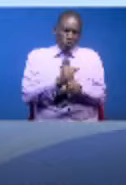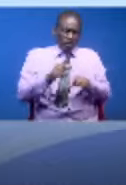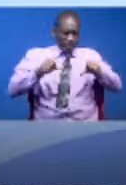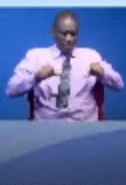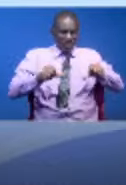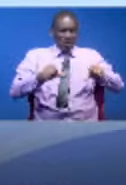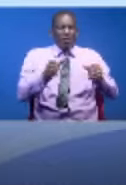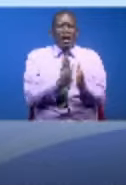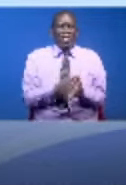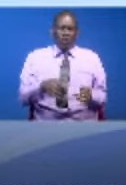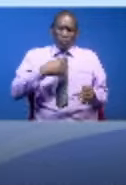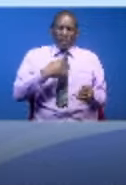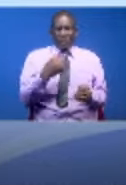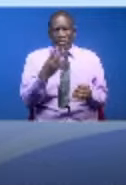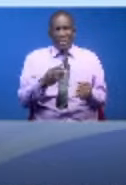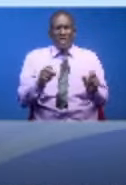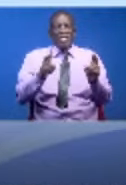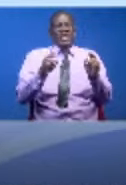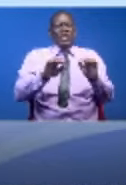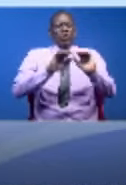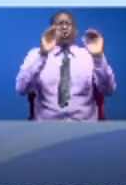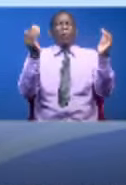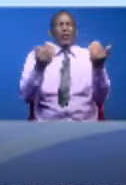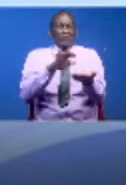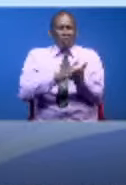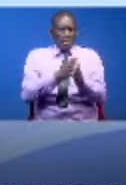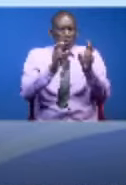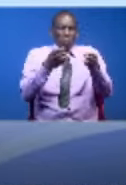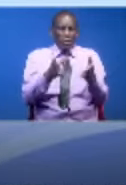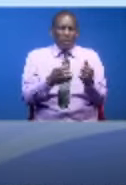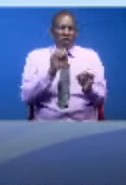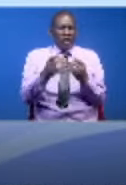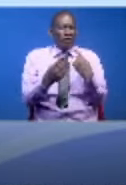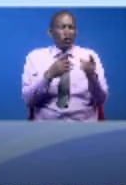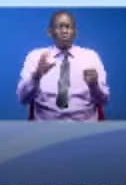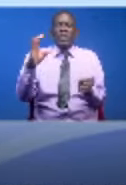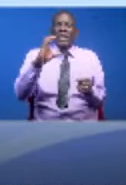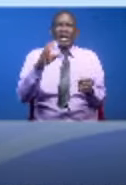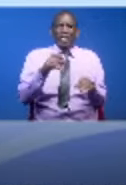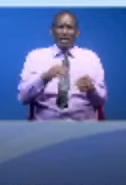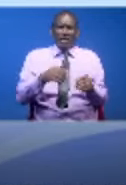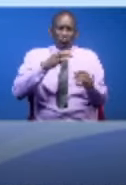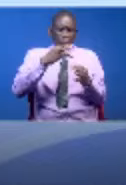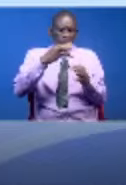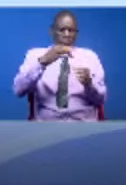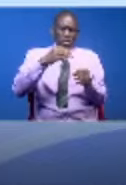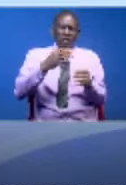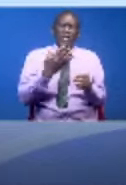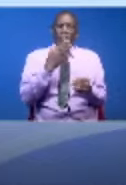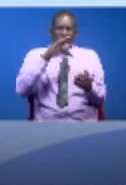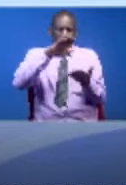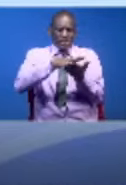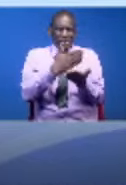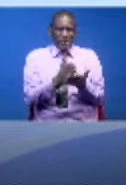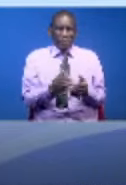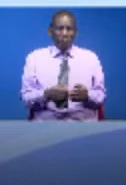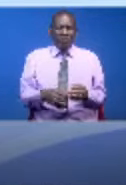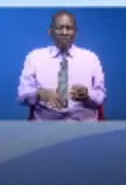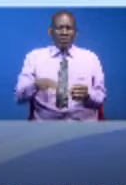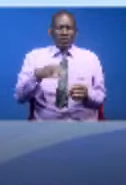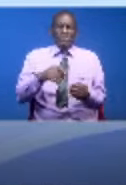And we are seeing globally it's becoming the norm. If you talk to our clients in the horticultural sector, in the flower sector, their